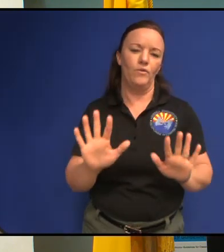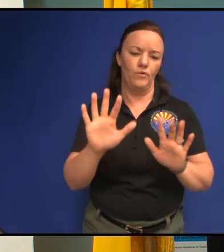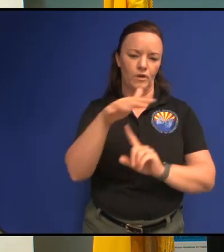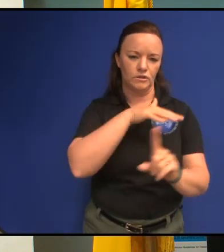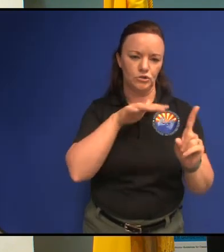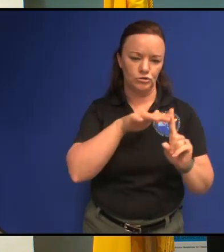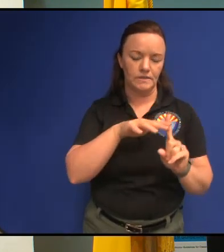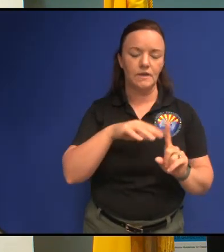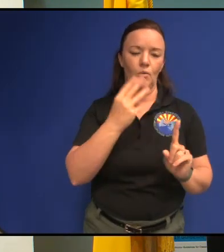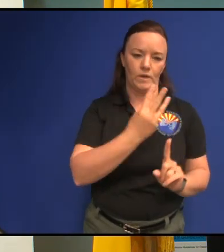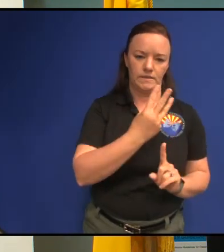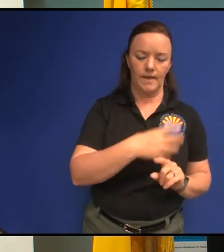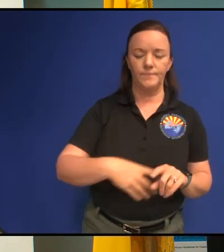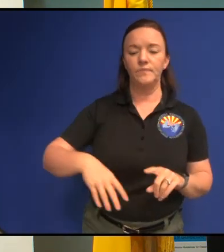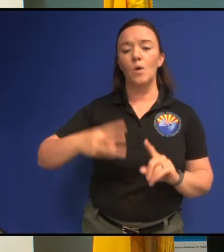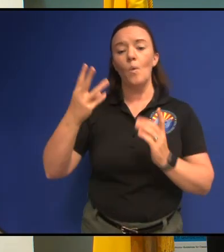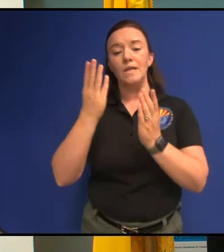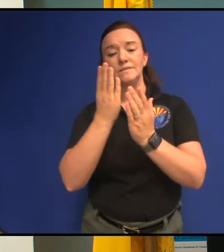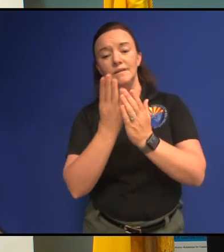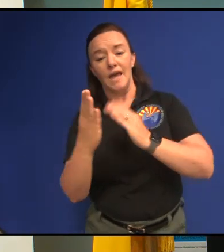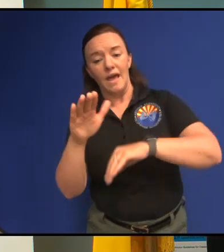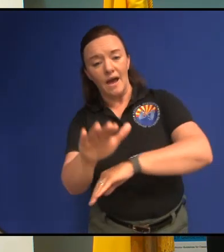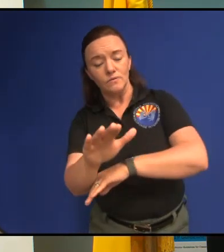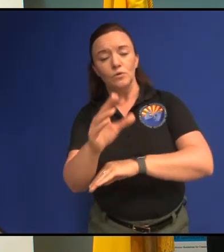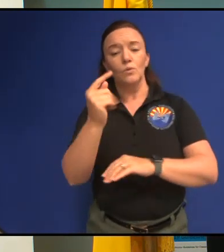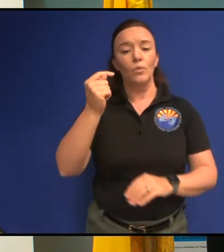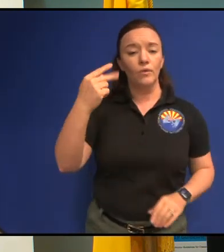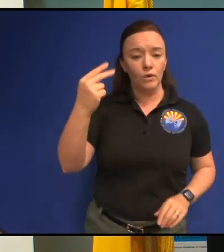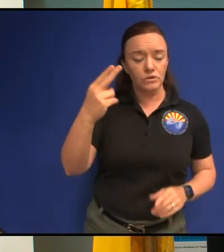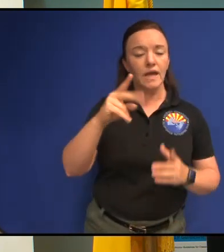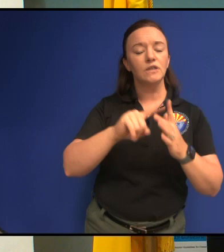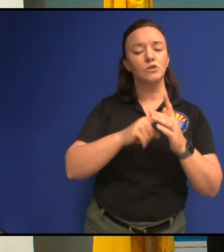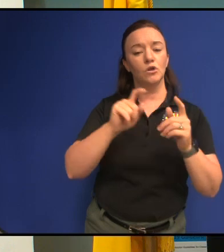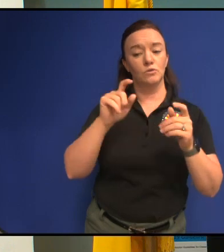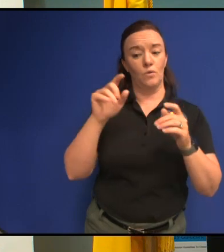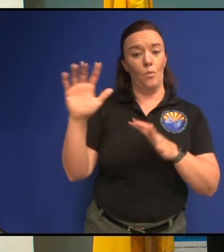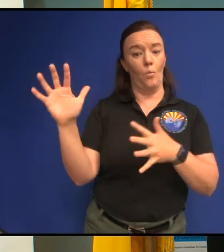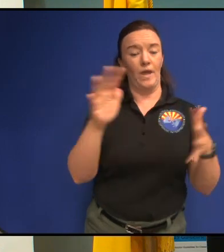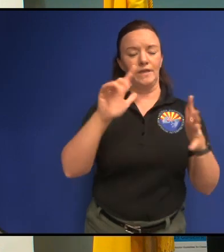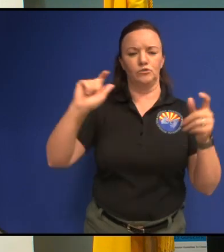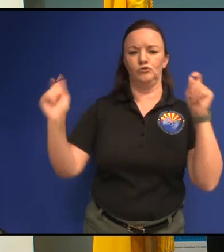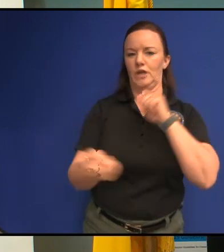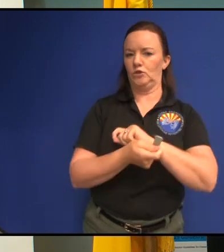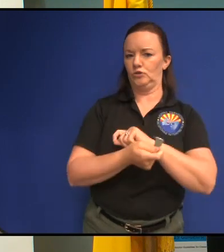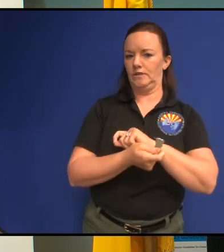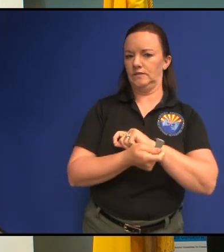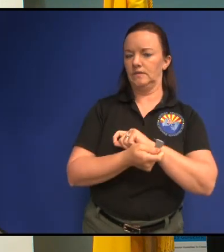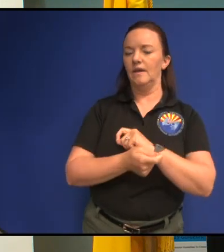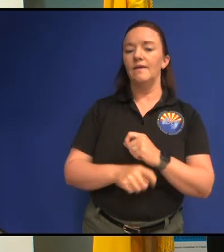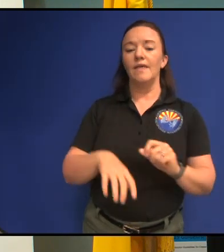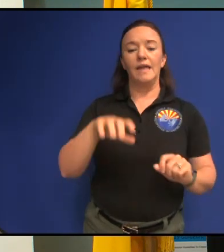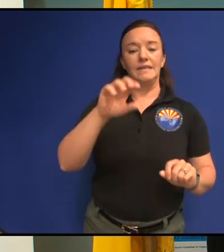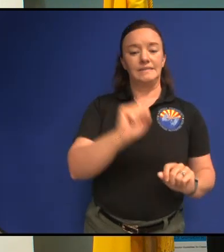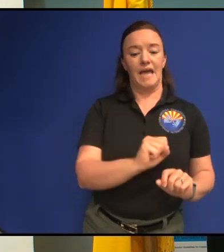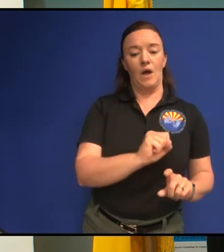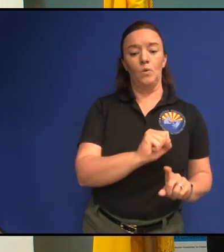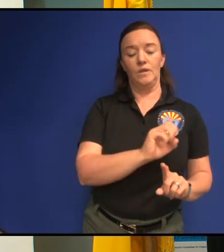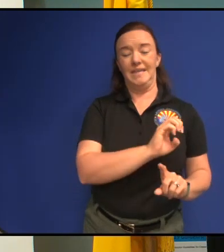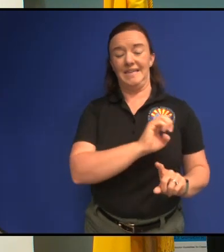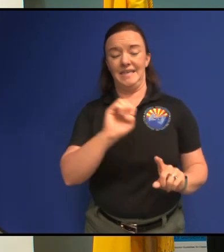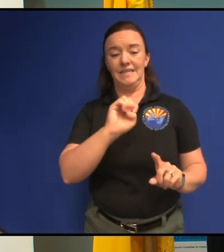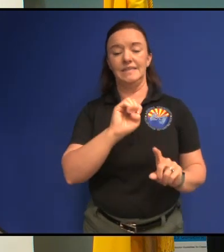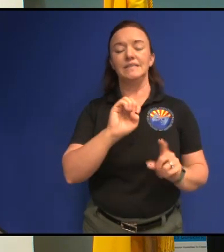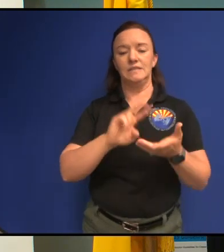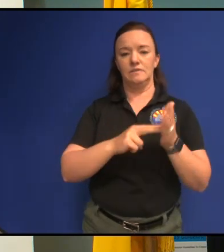late Wednesday and Thursday, you can see we start to change up to a southeast wind. That's with that moisture push coming in out of the Gulf